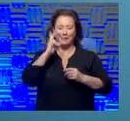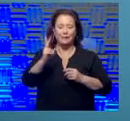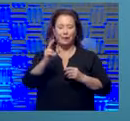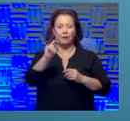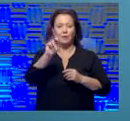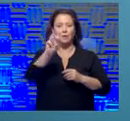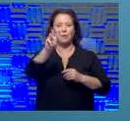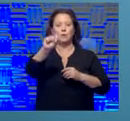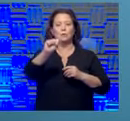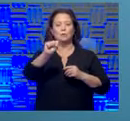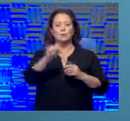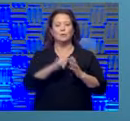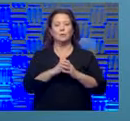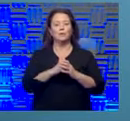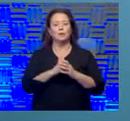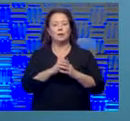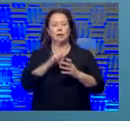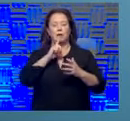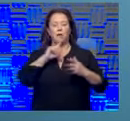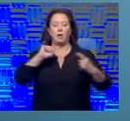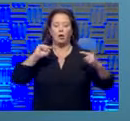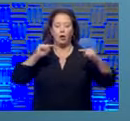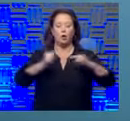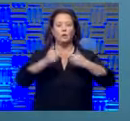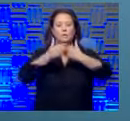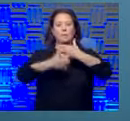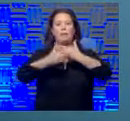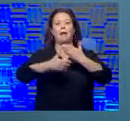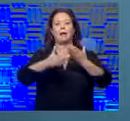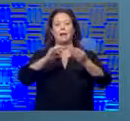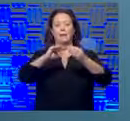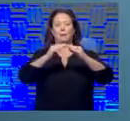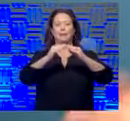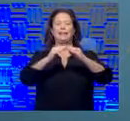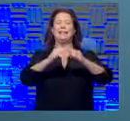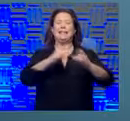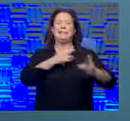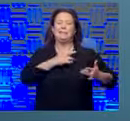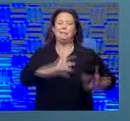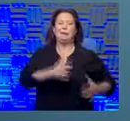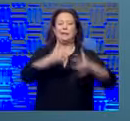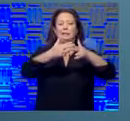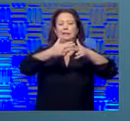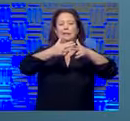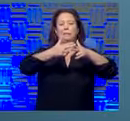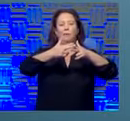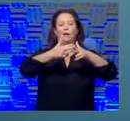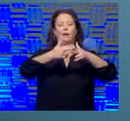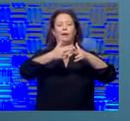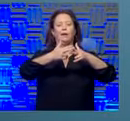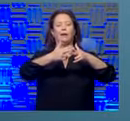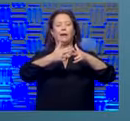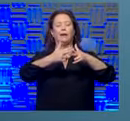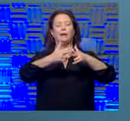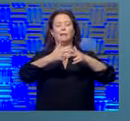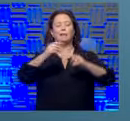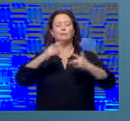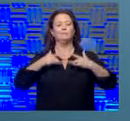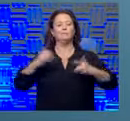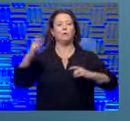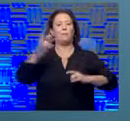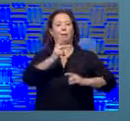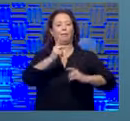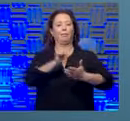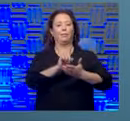and it cripples the blood supply. For usually that's a temporary thing. We bounce back that following week,